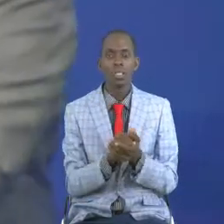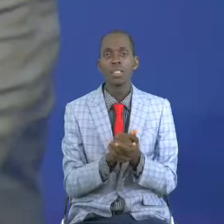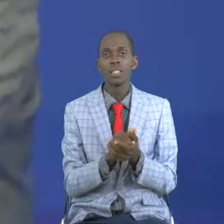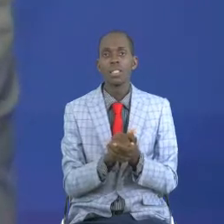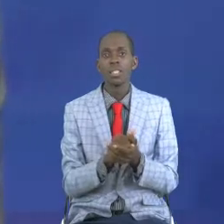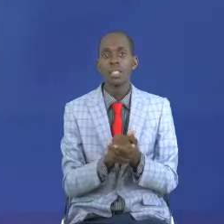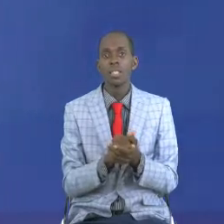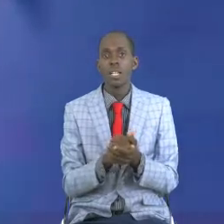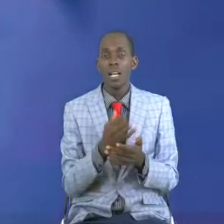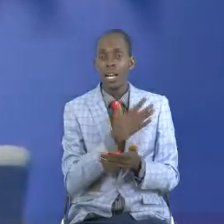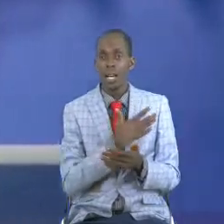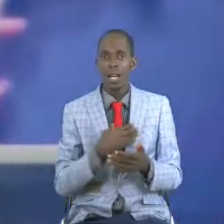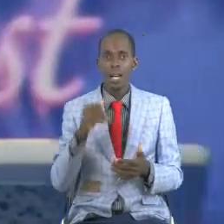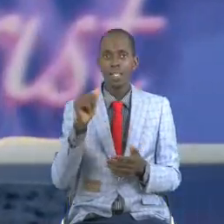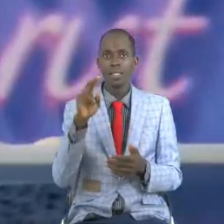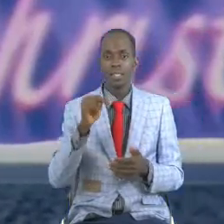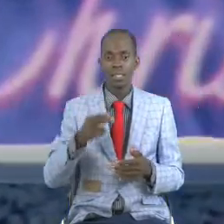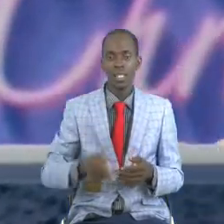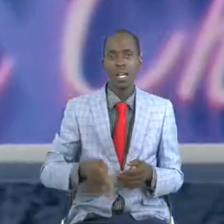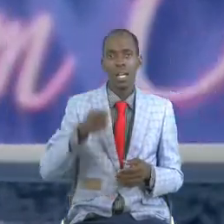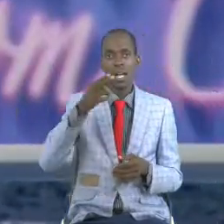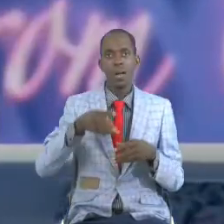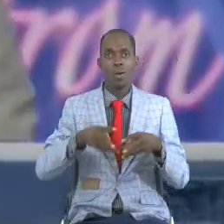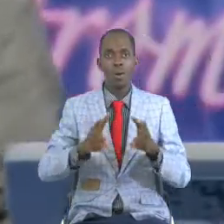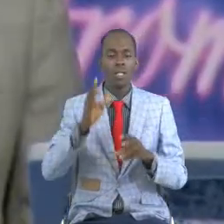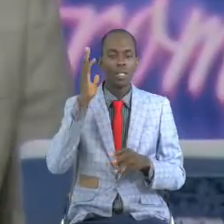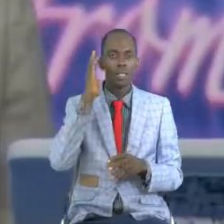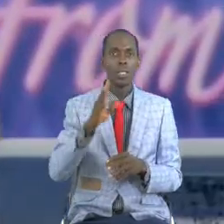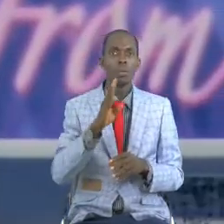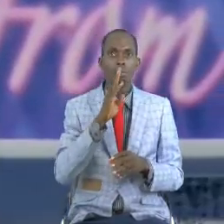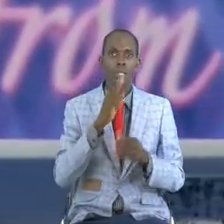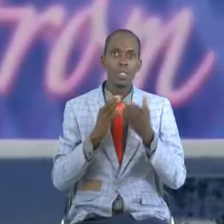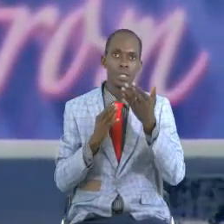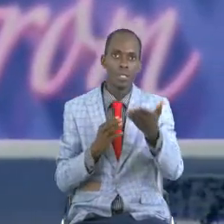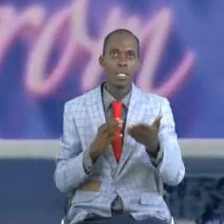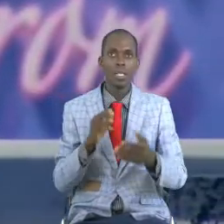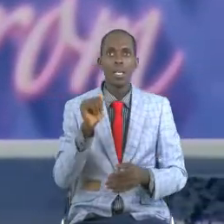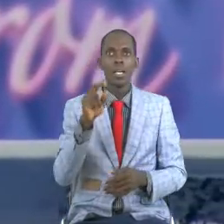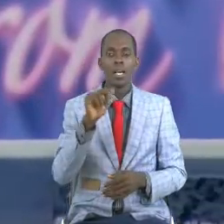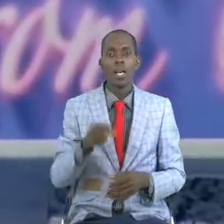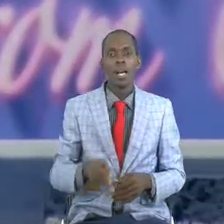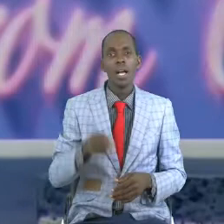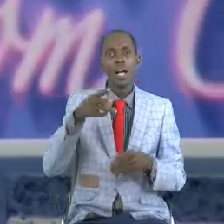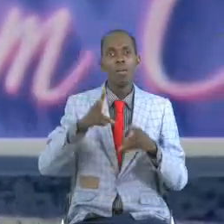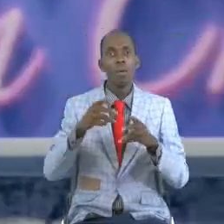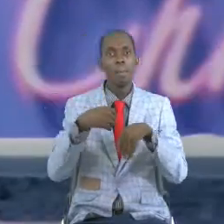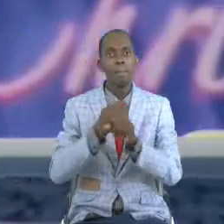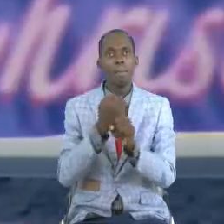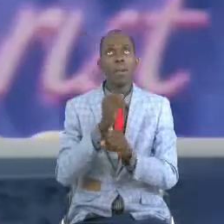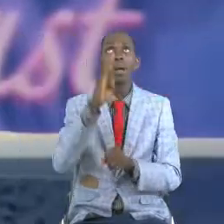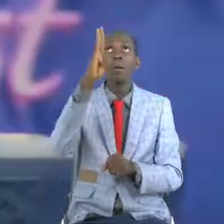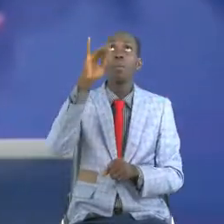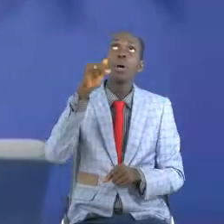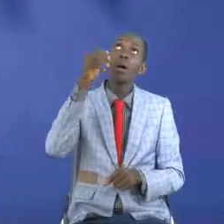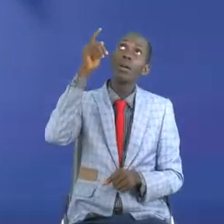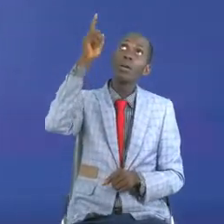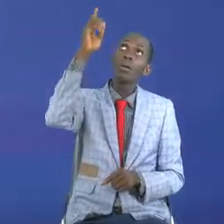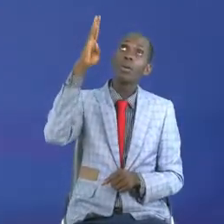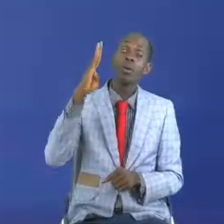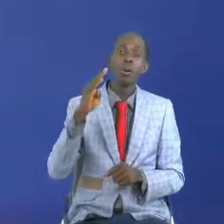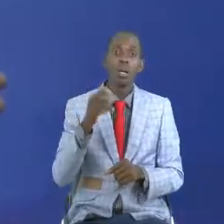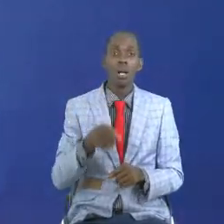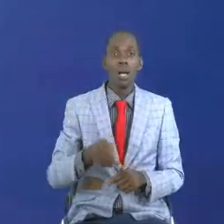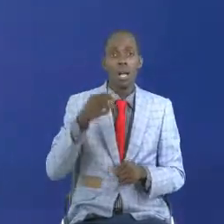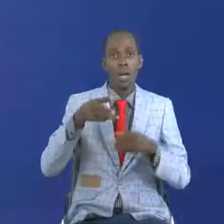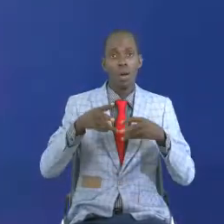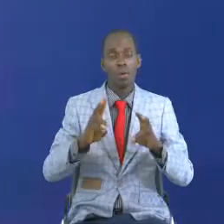then highway shall be there and highway mage by god and on highway shall be